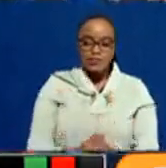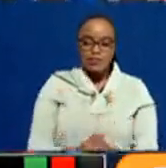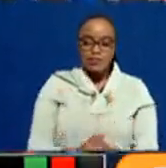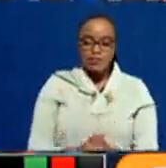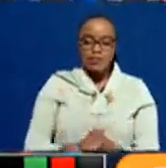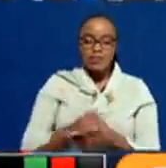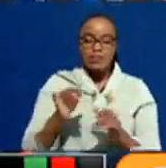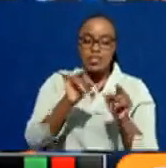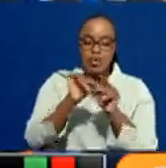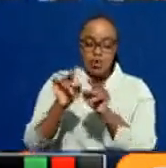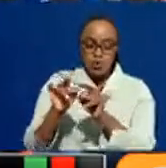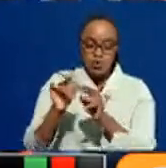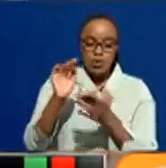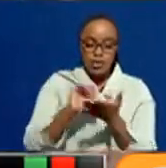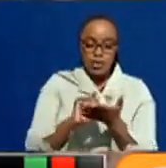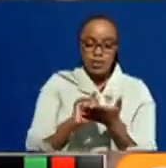Where again